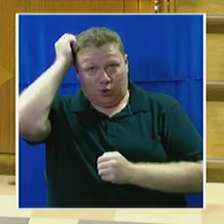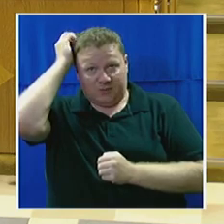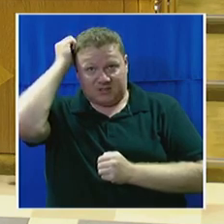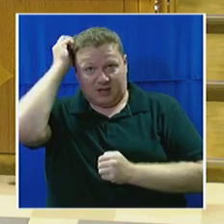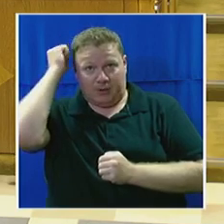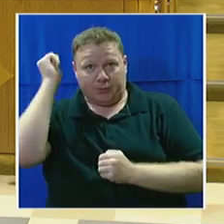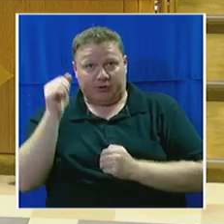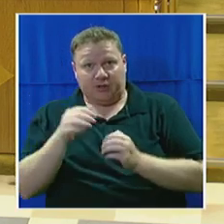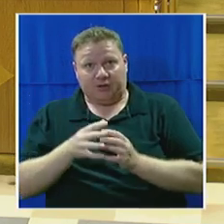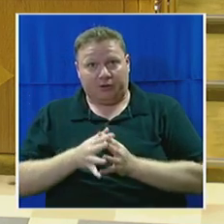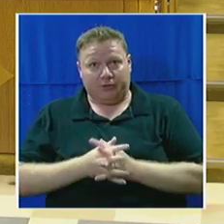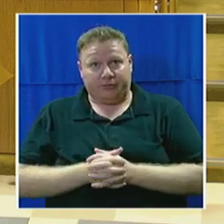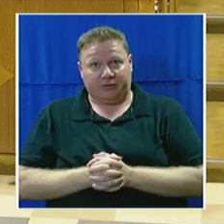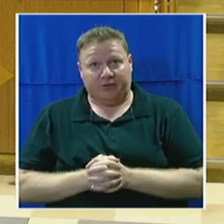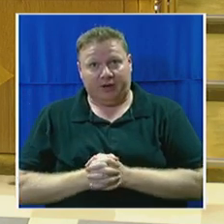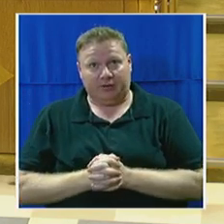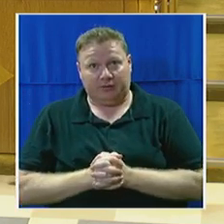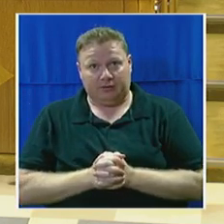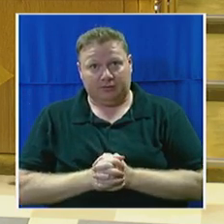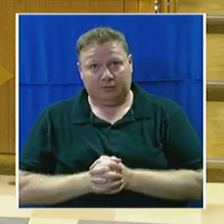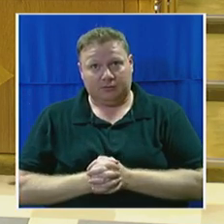Honorable Madisha.